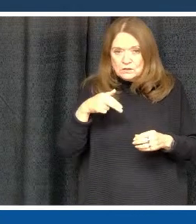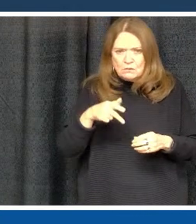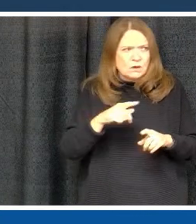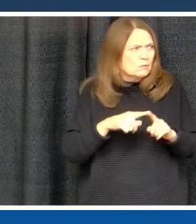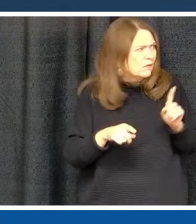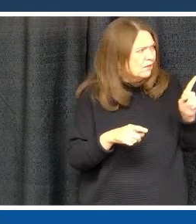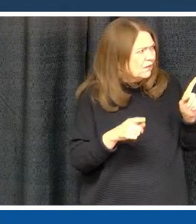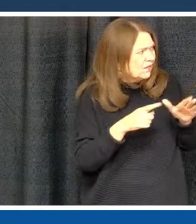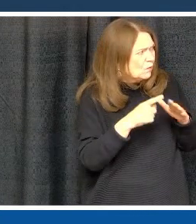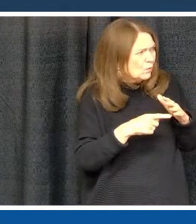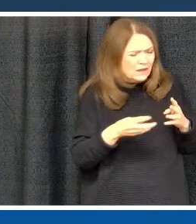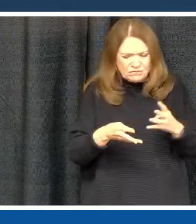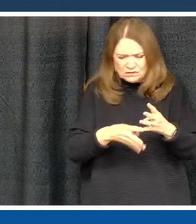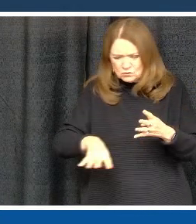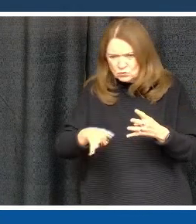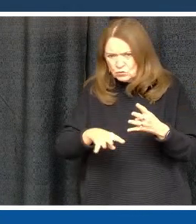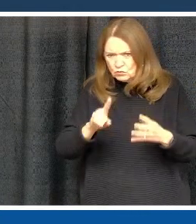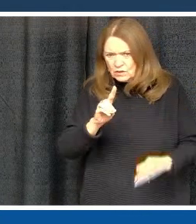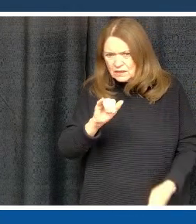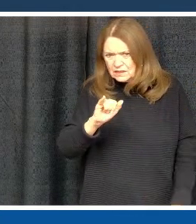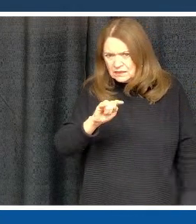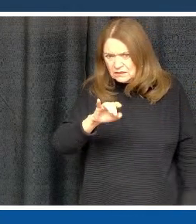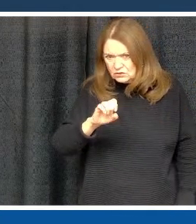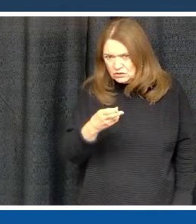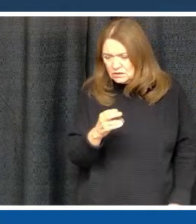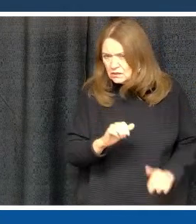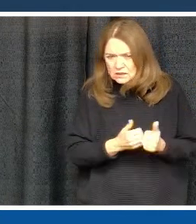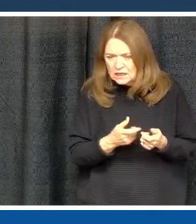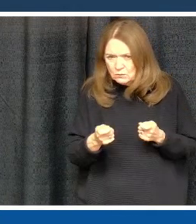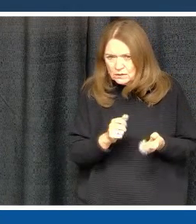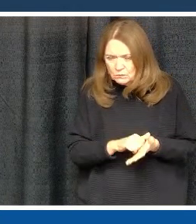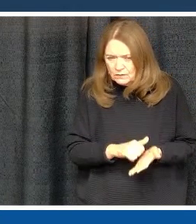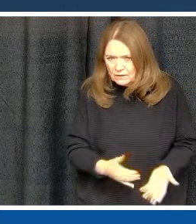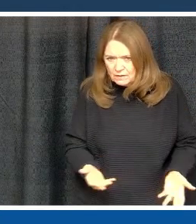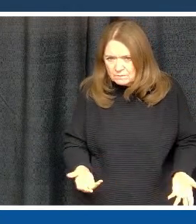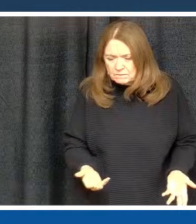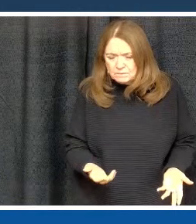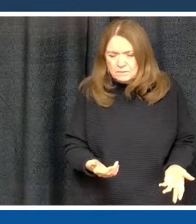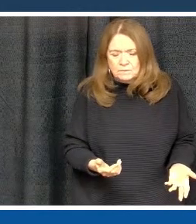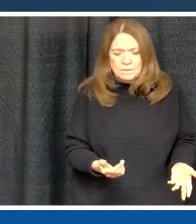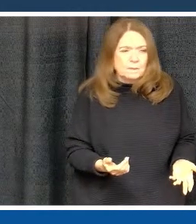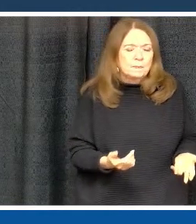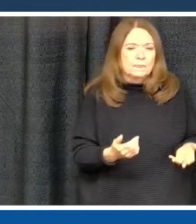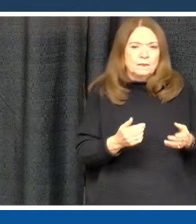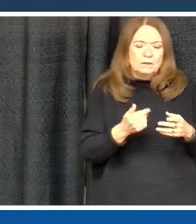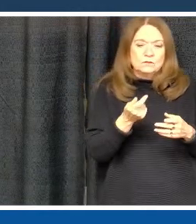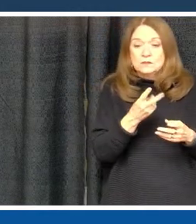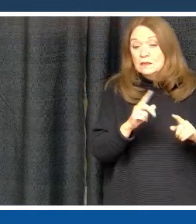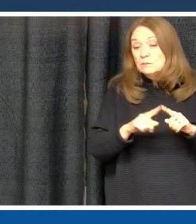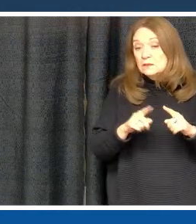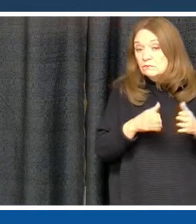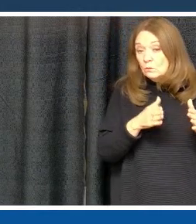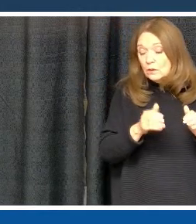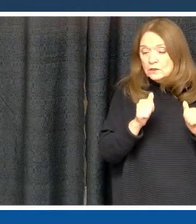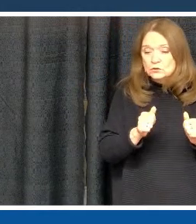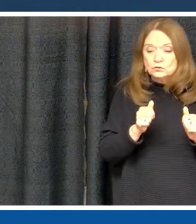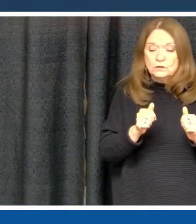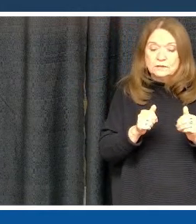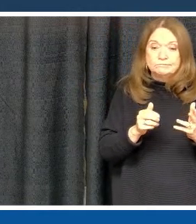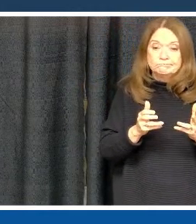this drainage ditch to deal with, and how do we do that? And there's a couple different ways, obviously. You can push the drainage